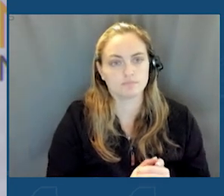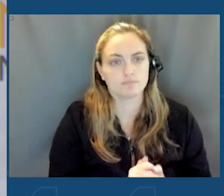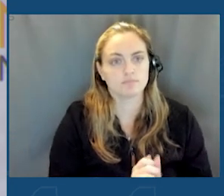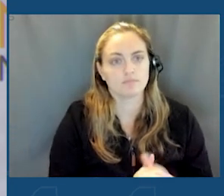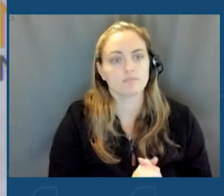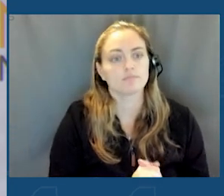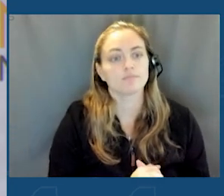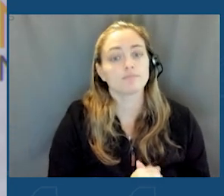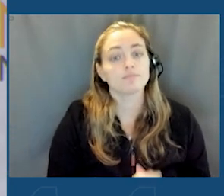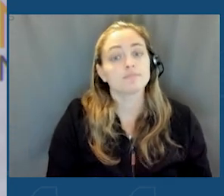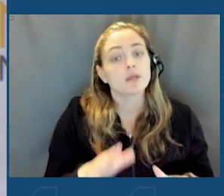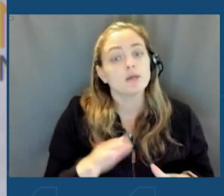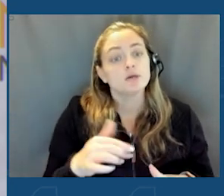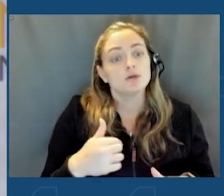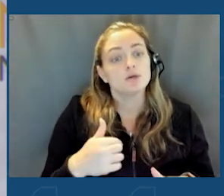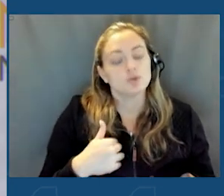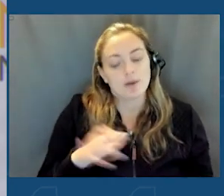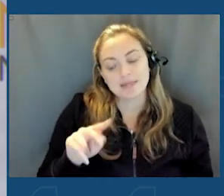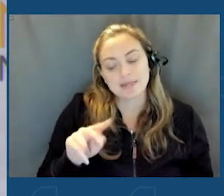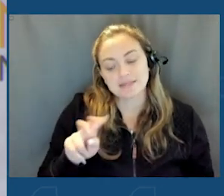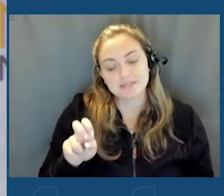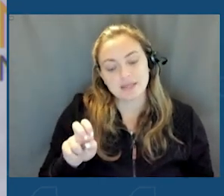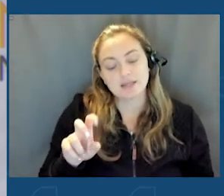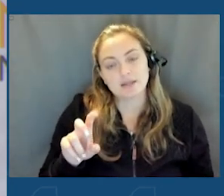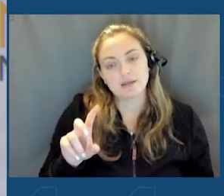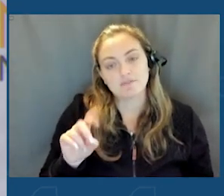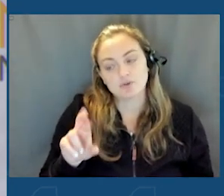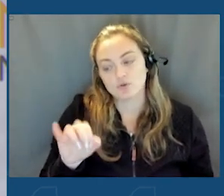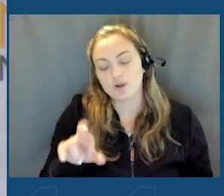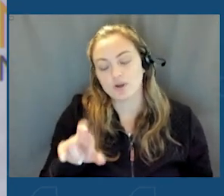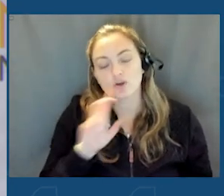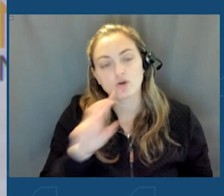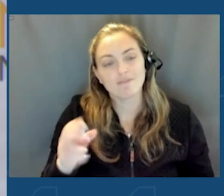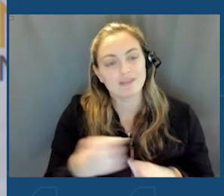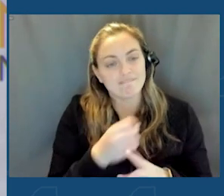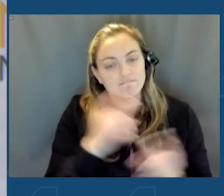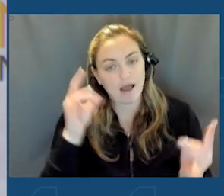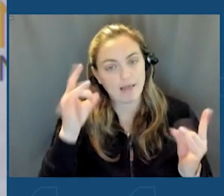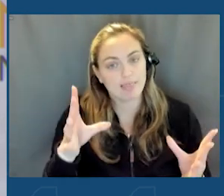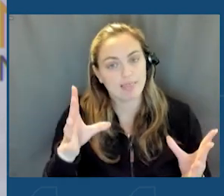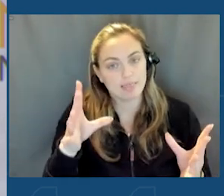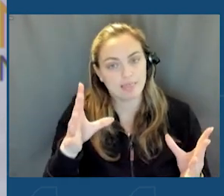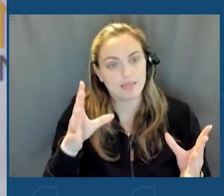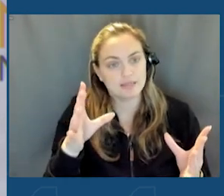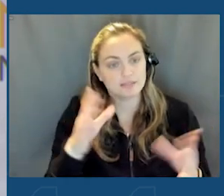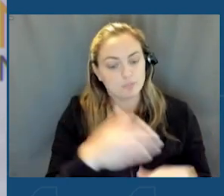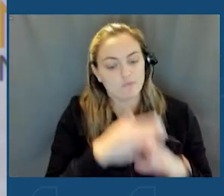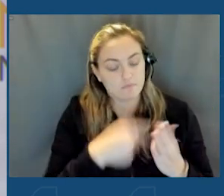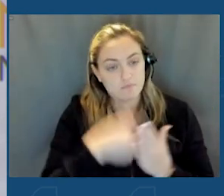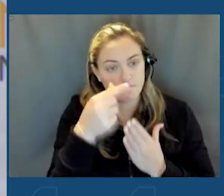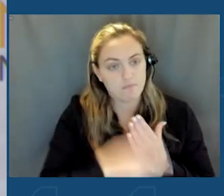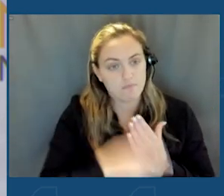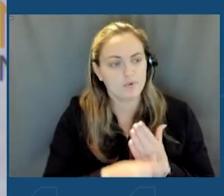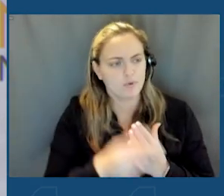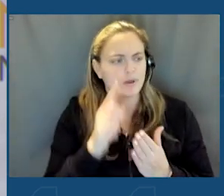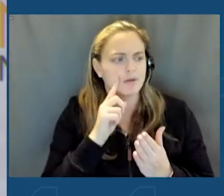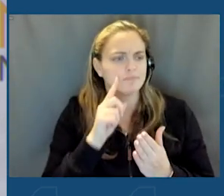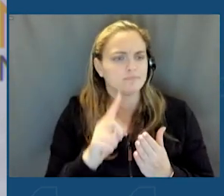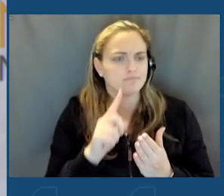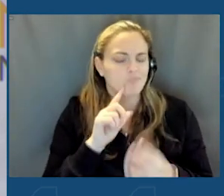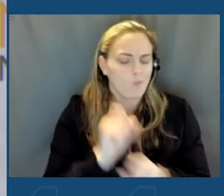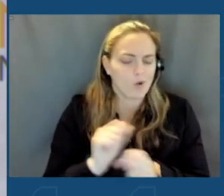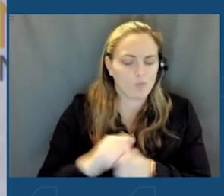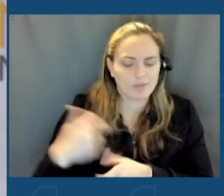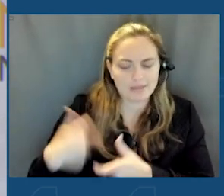I'm the executive director at the Violence Intervention Program, which is a culturally specific organization working primarily with Latina, Latino, and